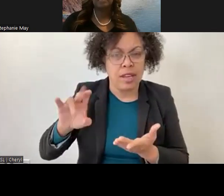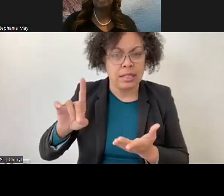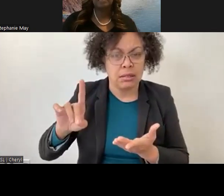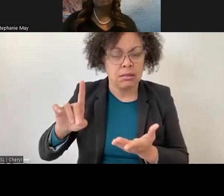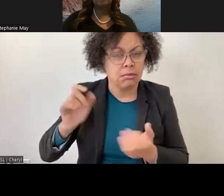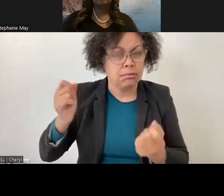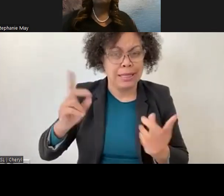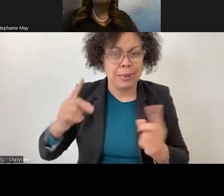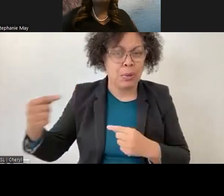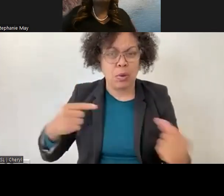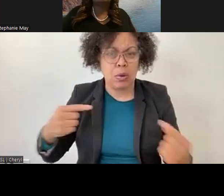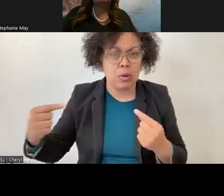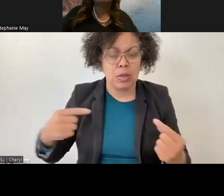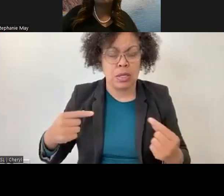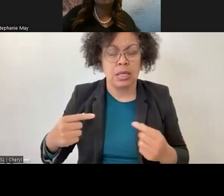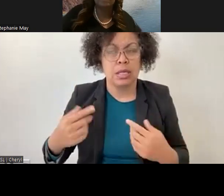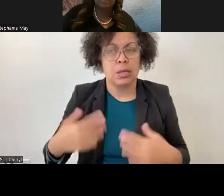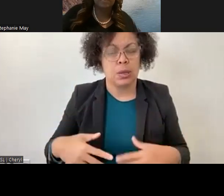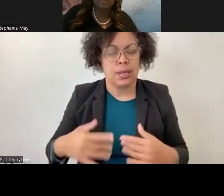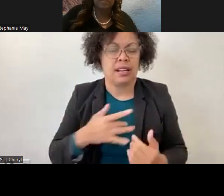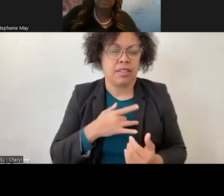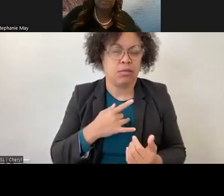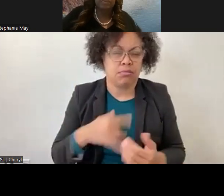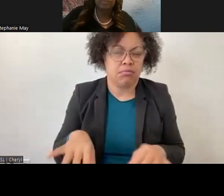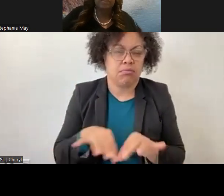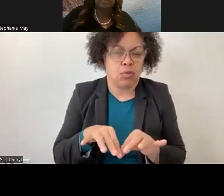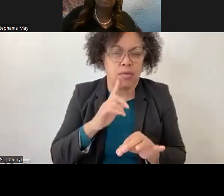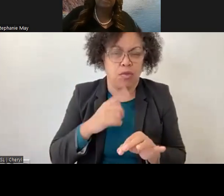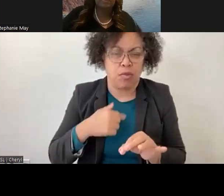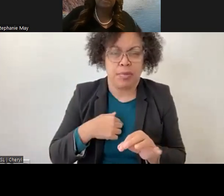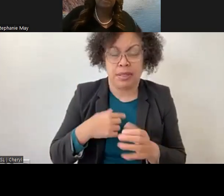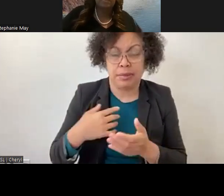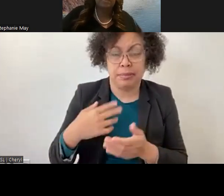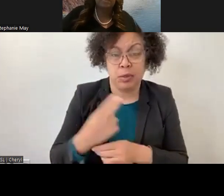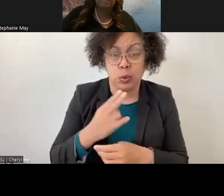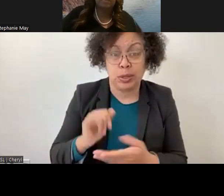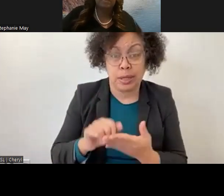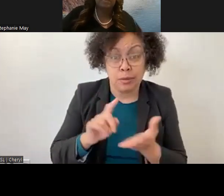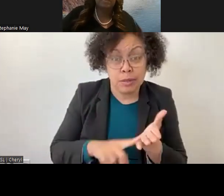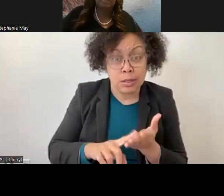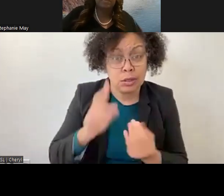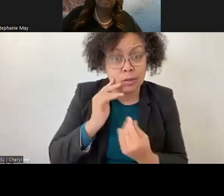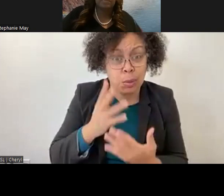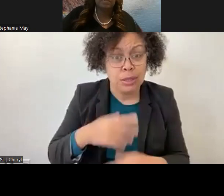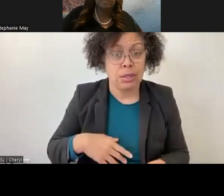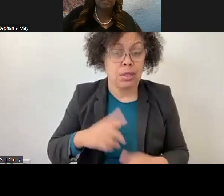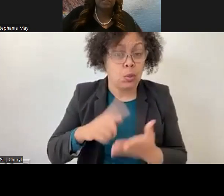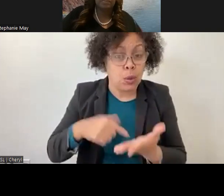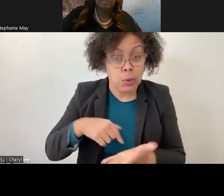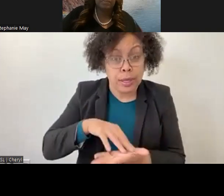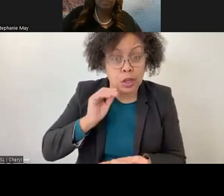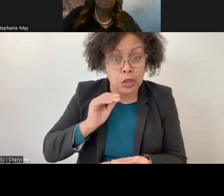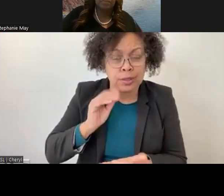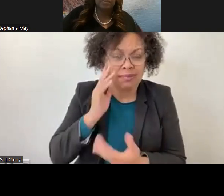felt committed to take the research and the knowledge back out to the community.